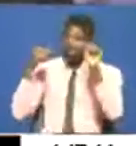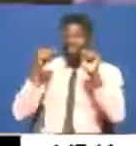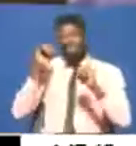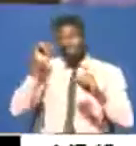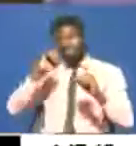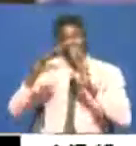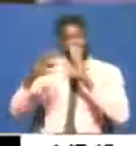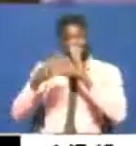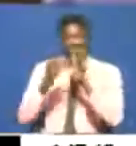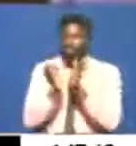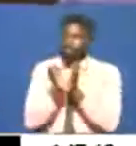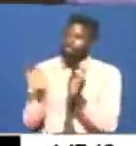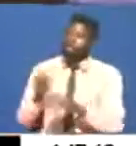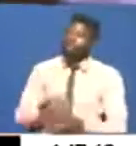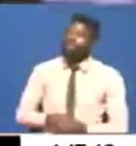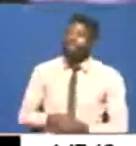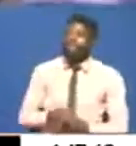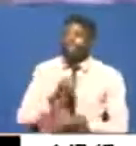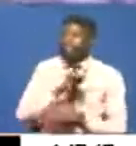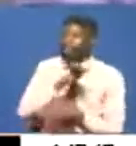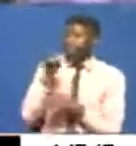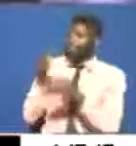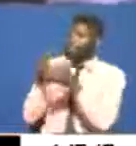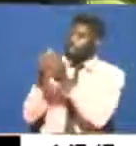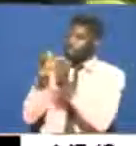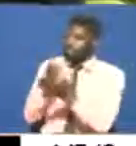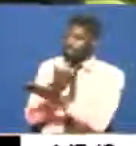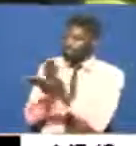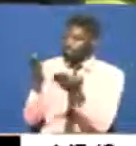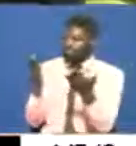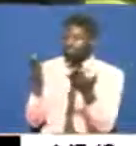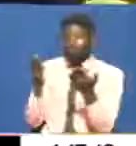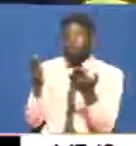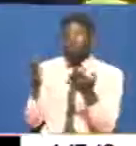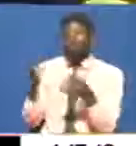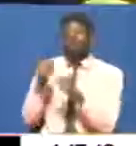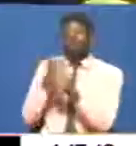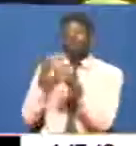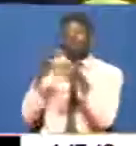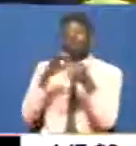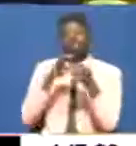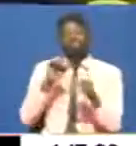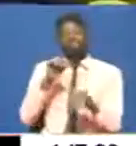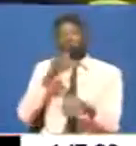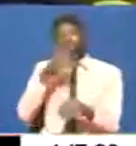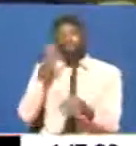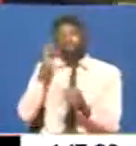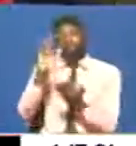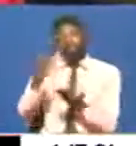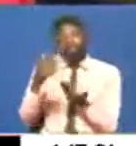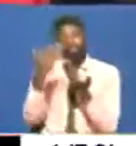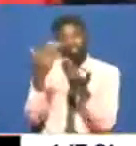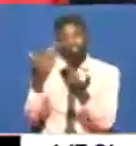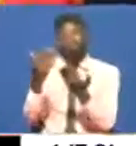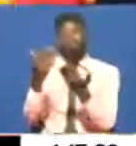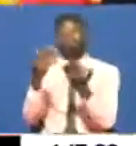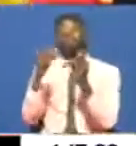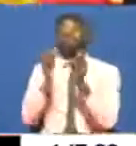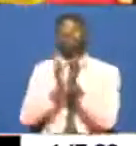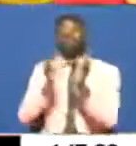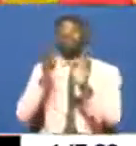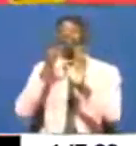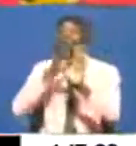appealed to leaders of coalitions to consider subjecting their memoranda of understanding to public participation